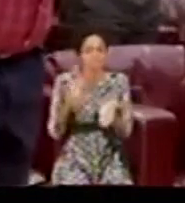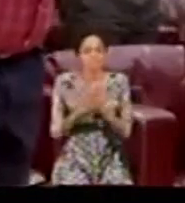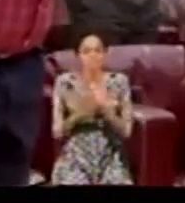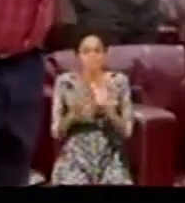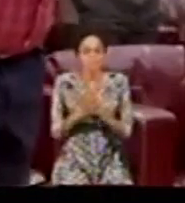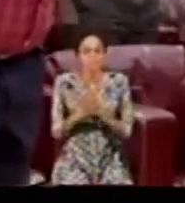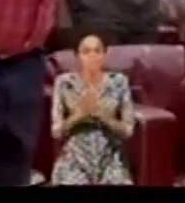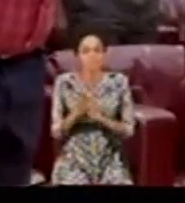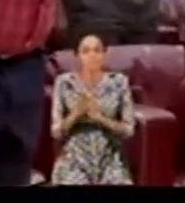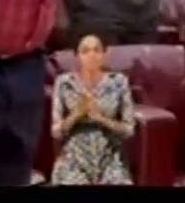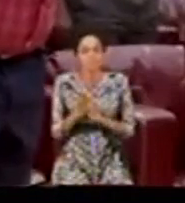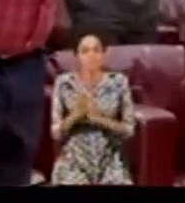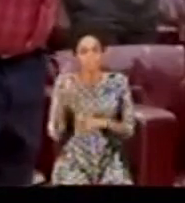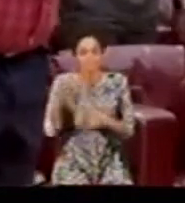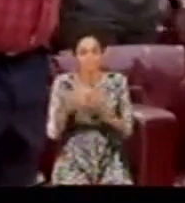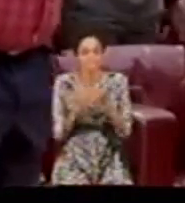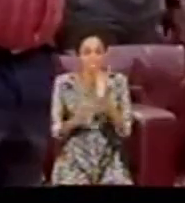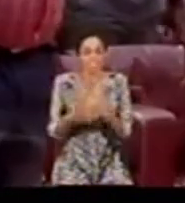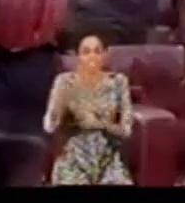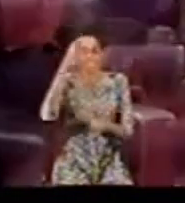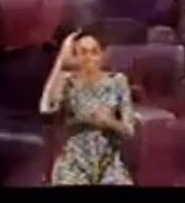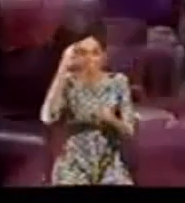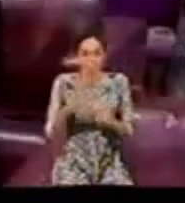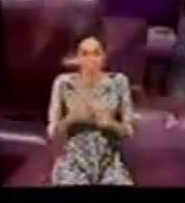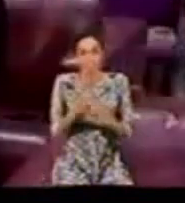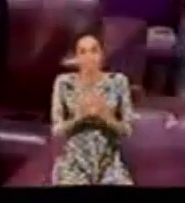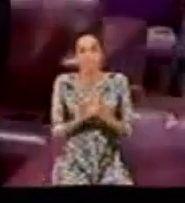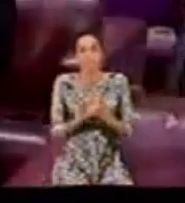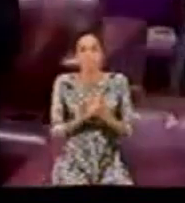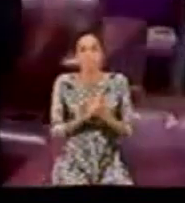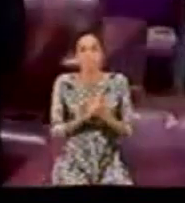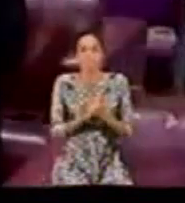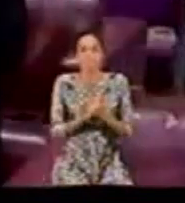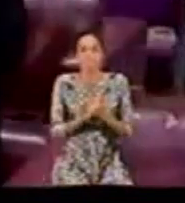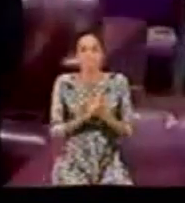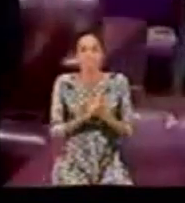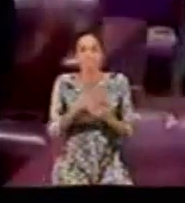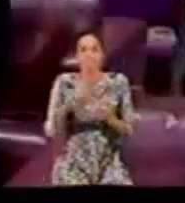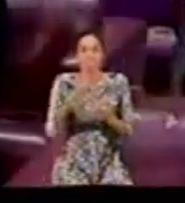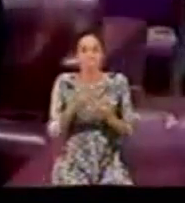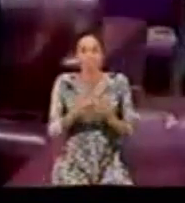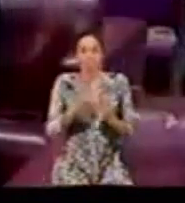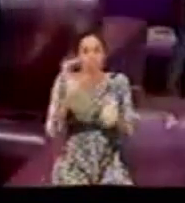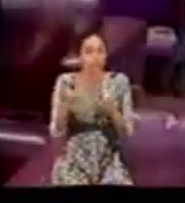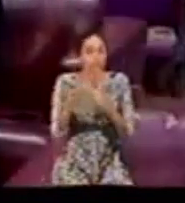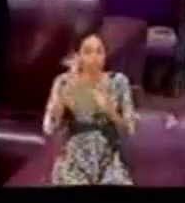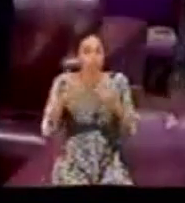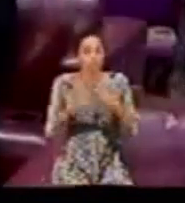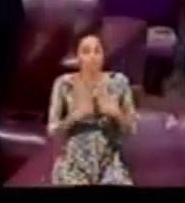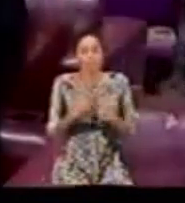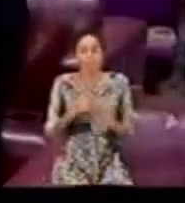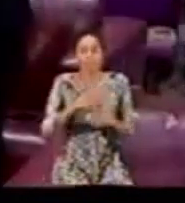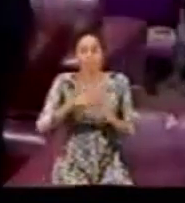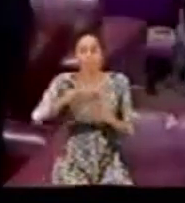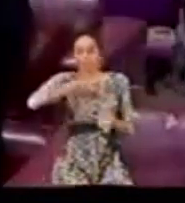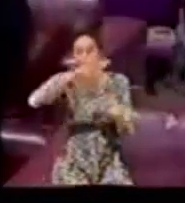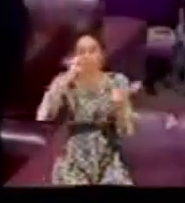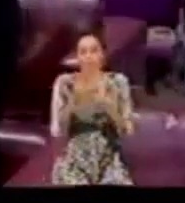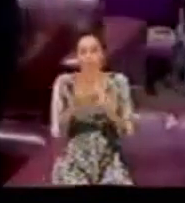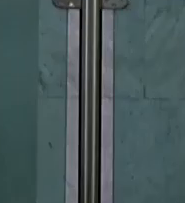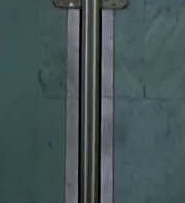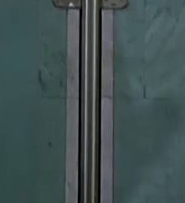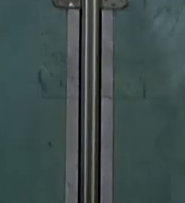they must have this genuine experience, repentance, reconciliation with God,